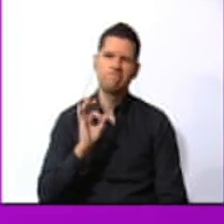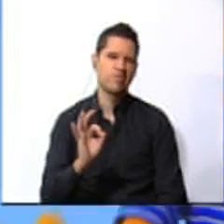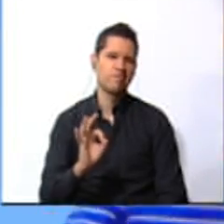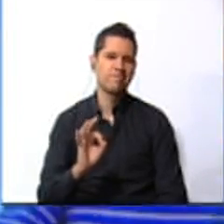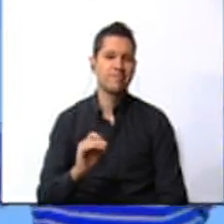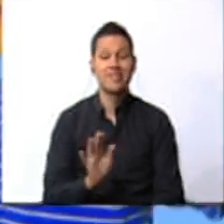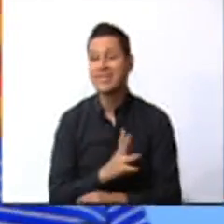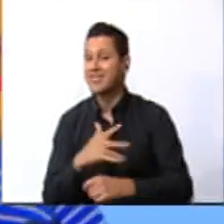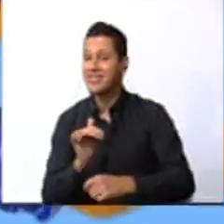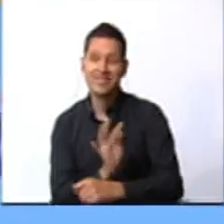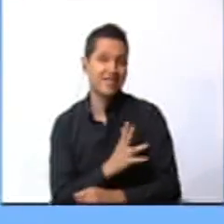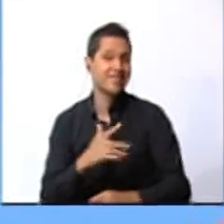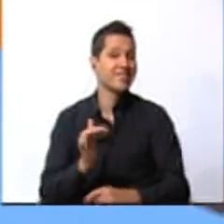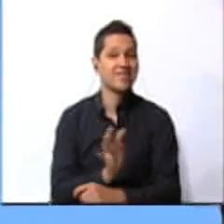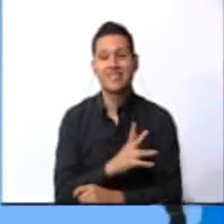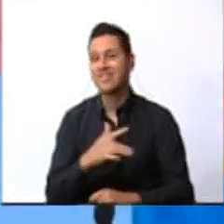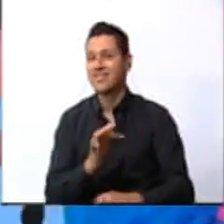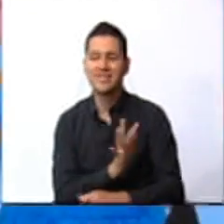good.